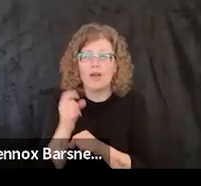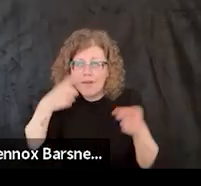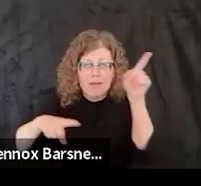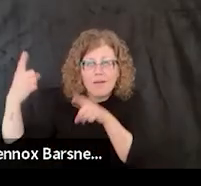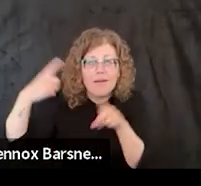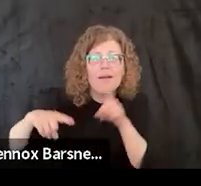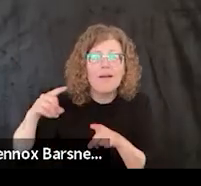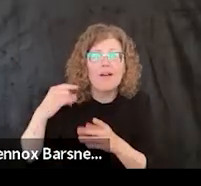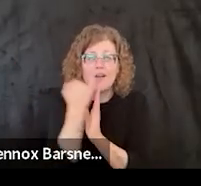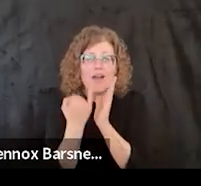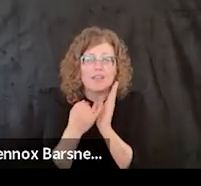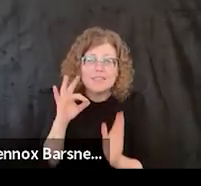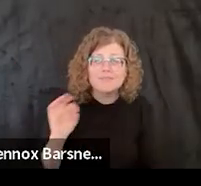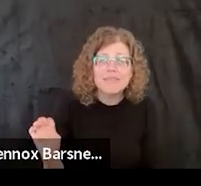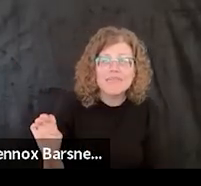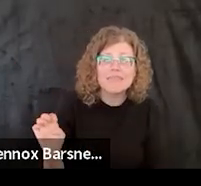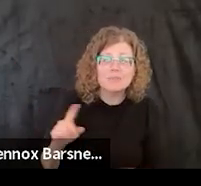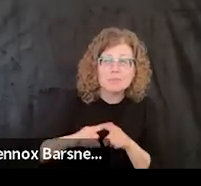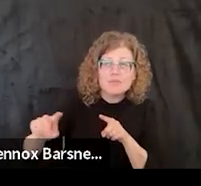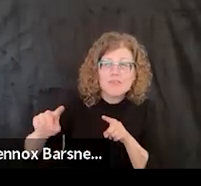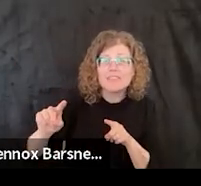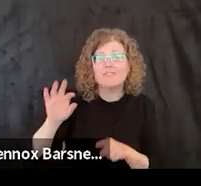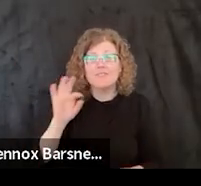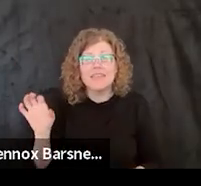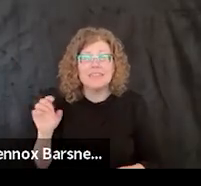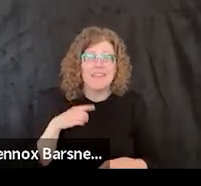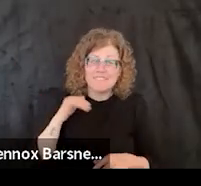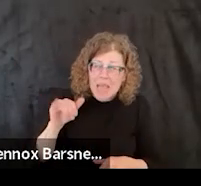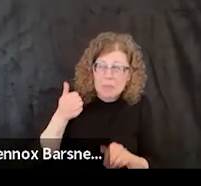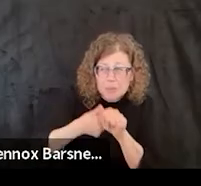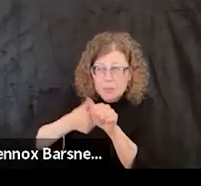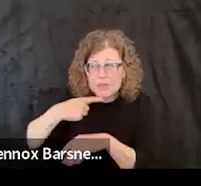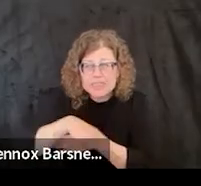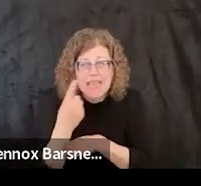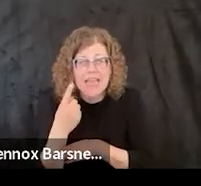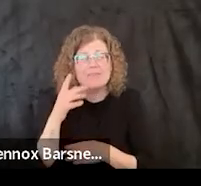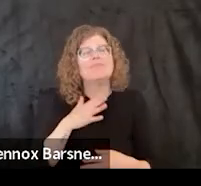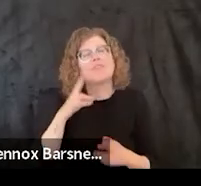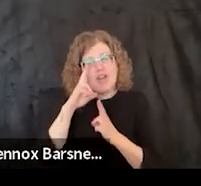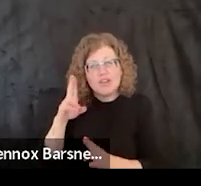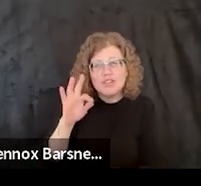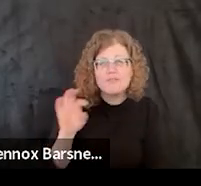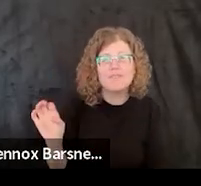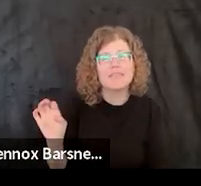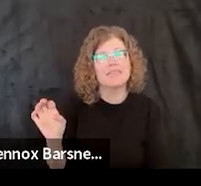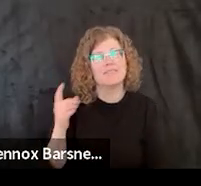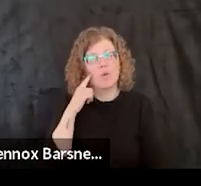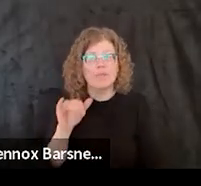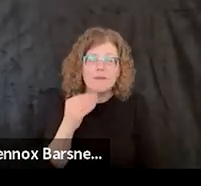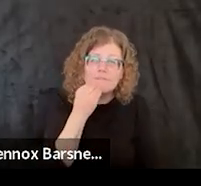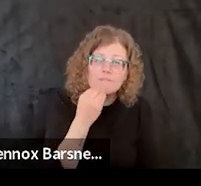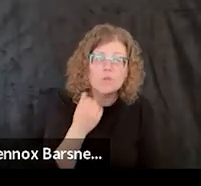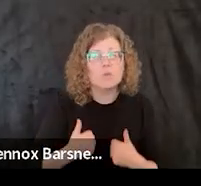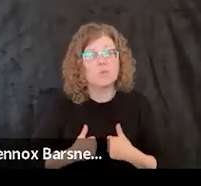professional fees, per diems, honorariums, and subsistence are all eligible expenses through this